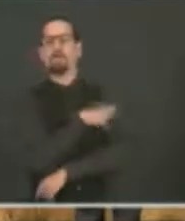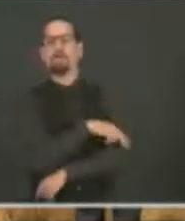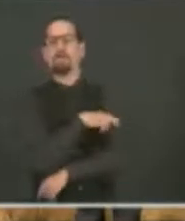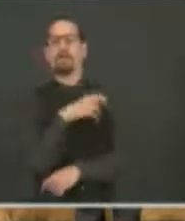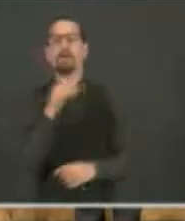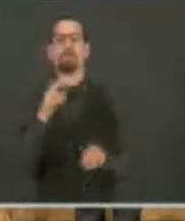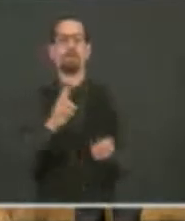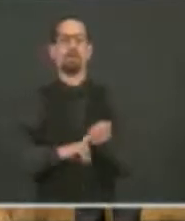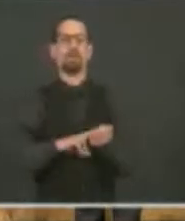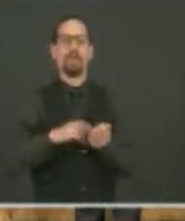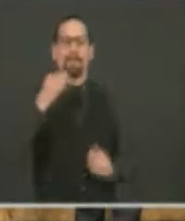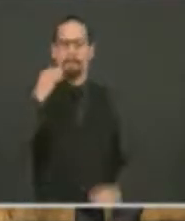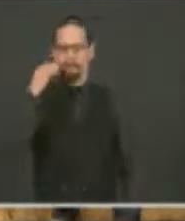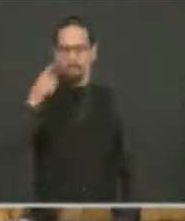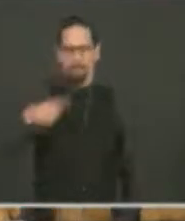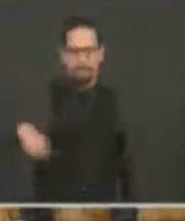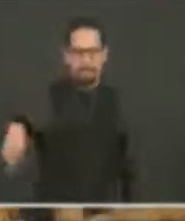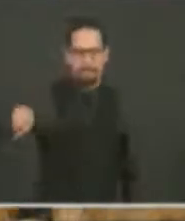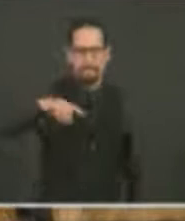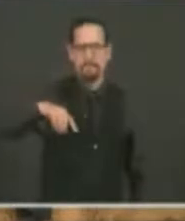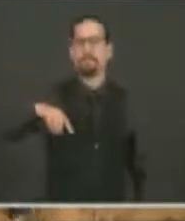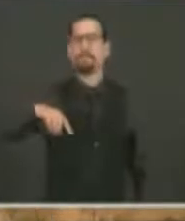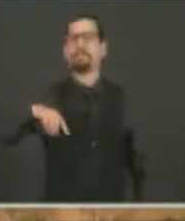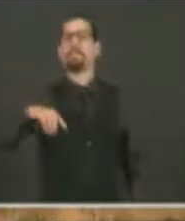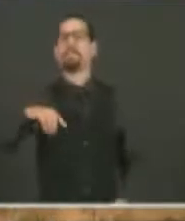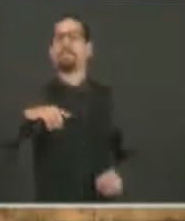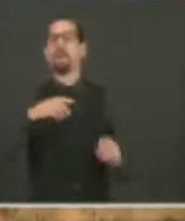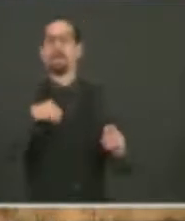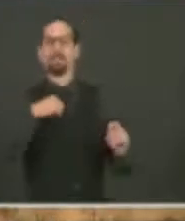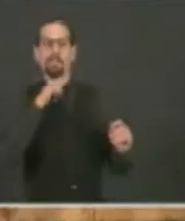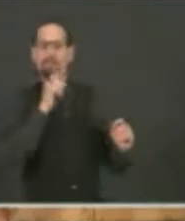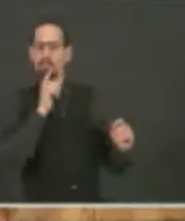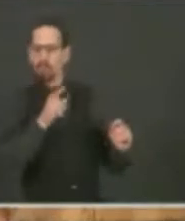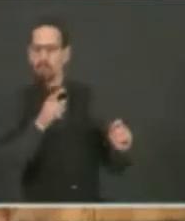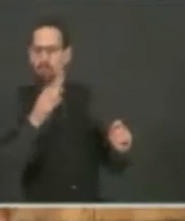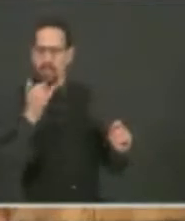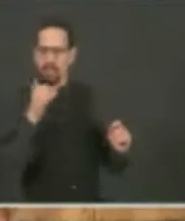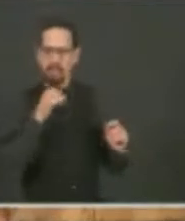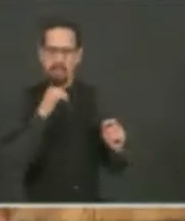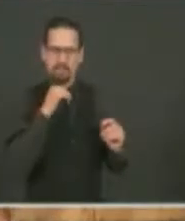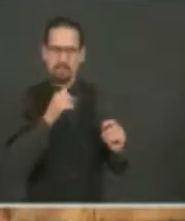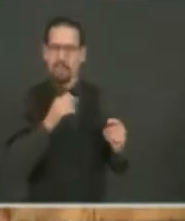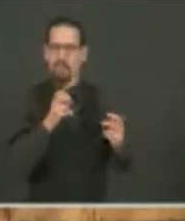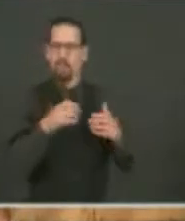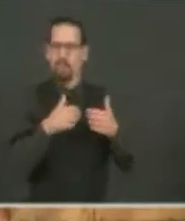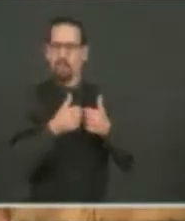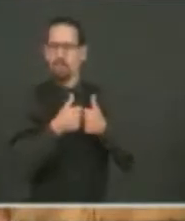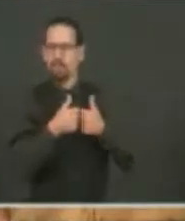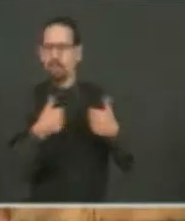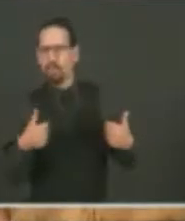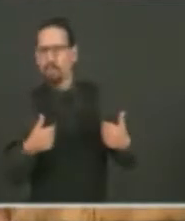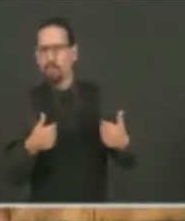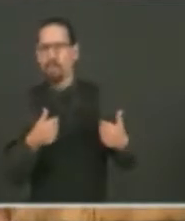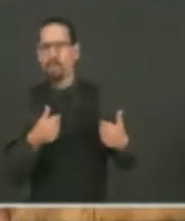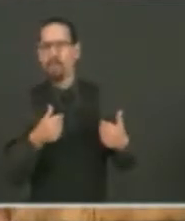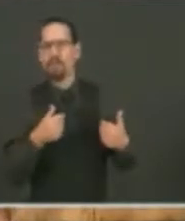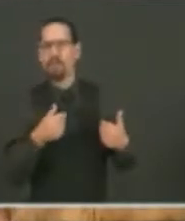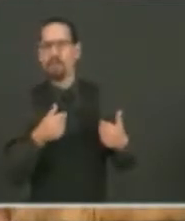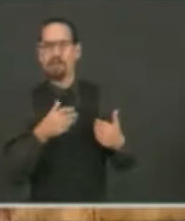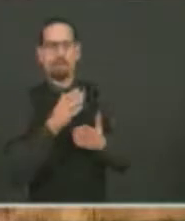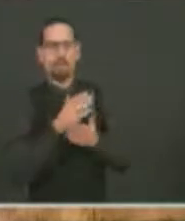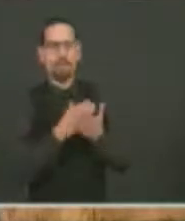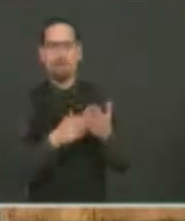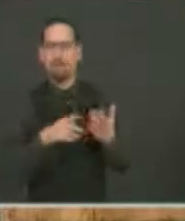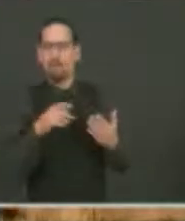homes, are we still, I'm not sure why there's still not a separate wing going on in hospitals and in nursing homes. There's still some that don't